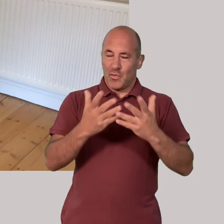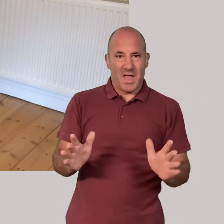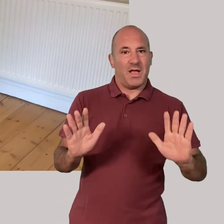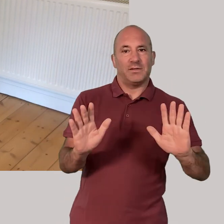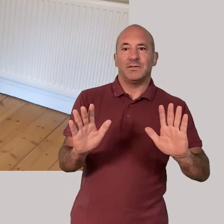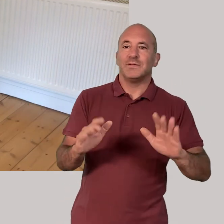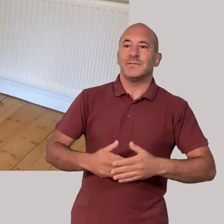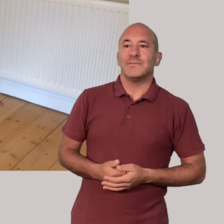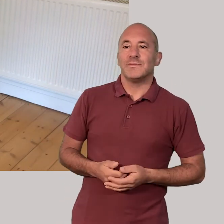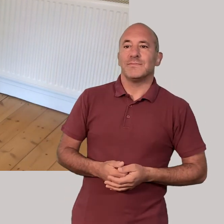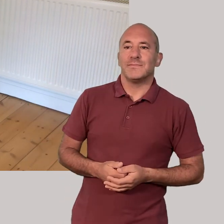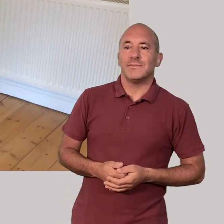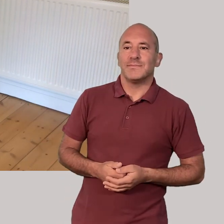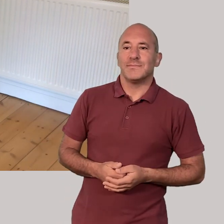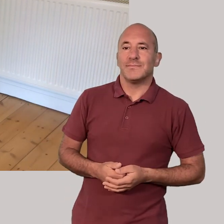shoulders relaxed.